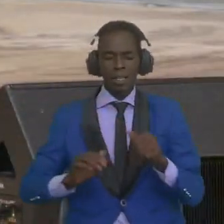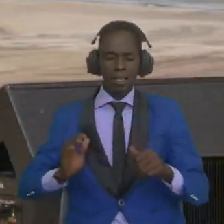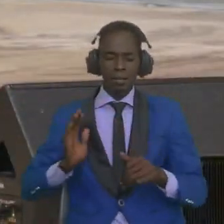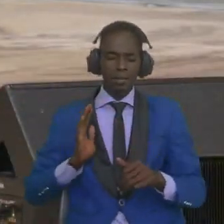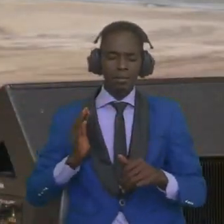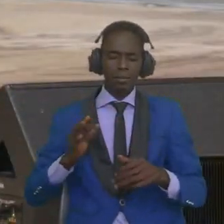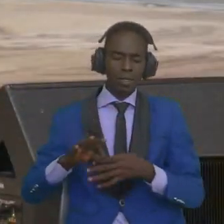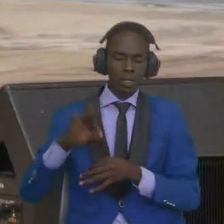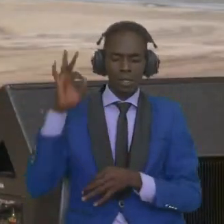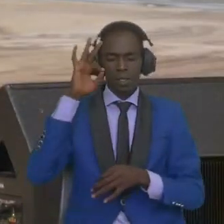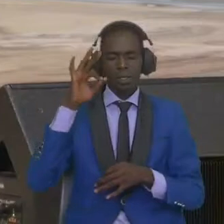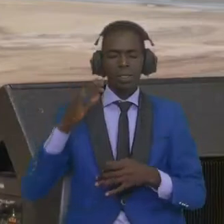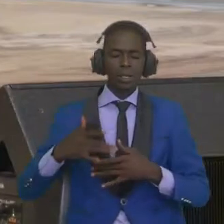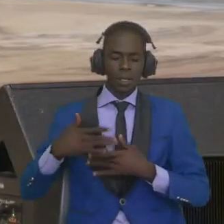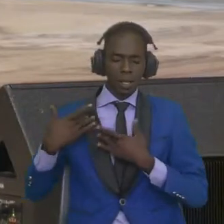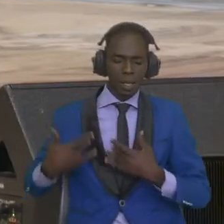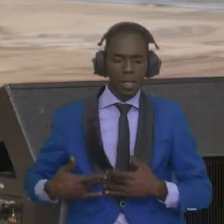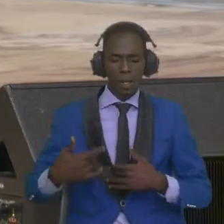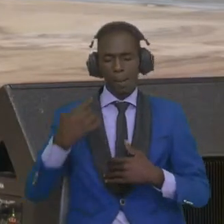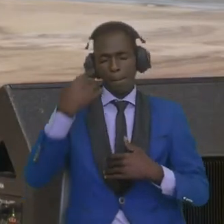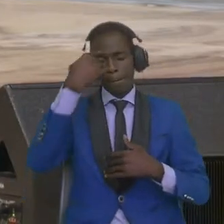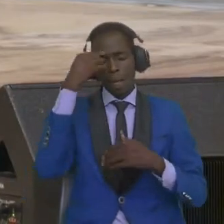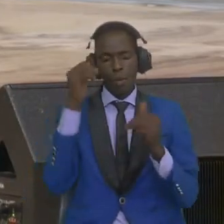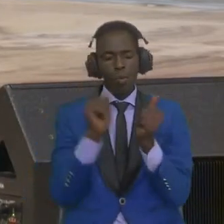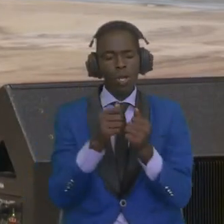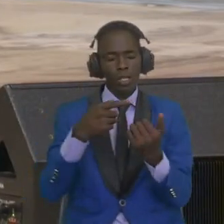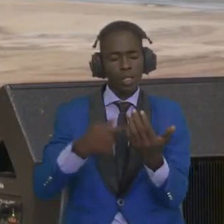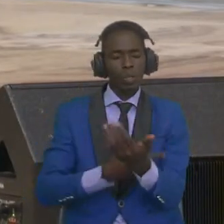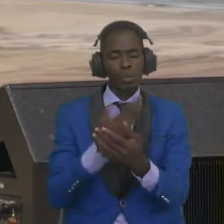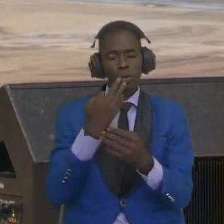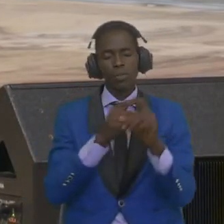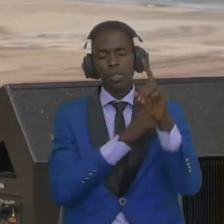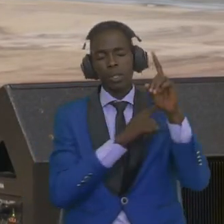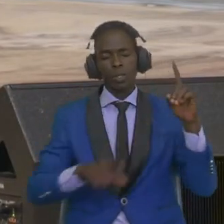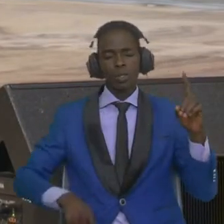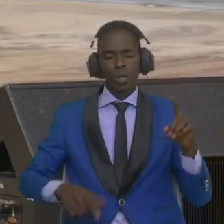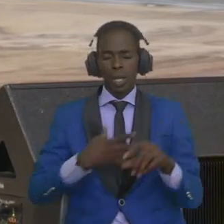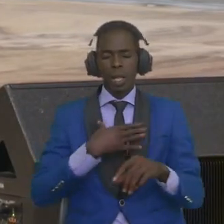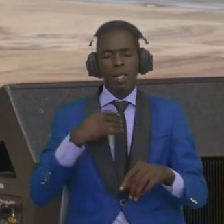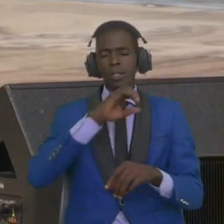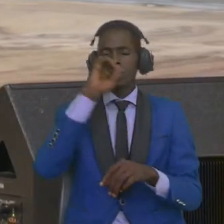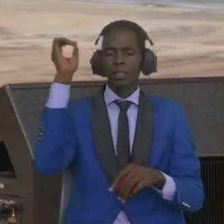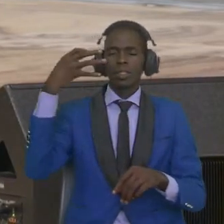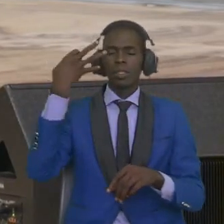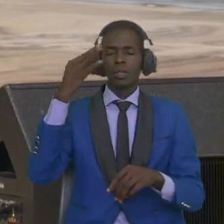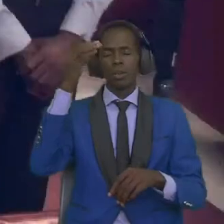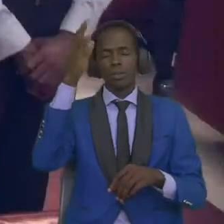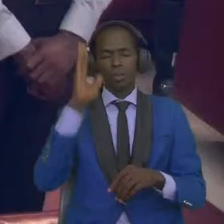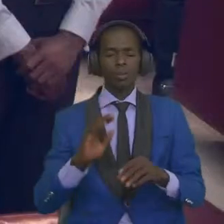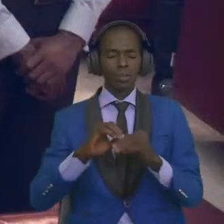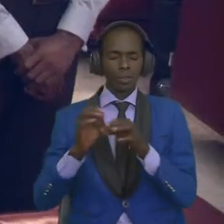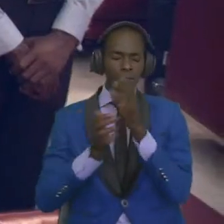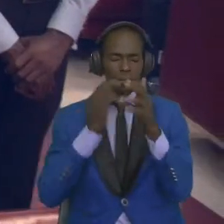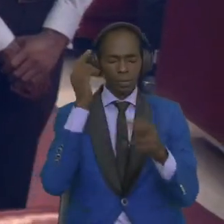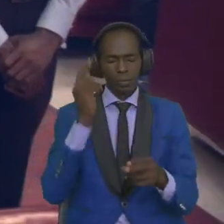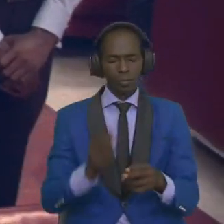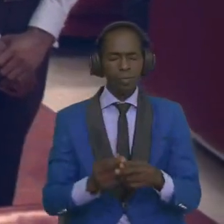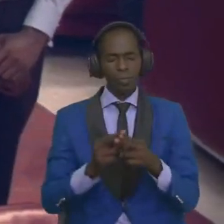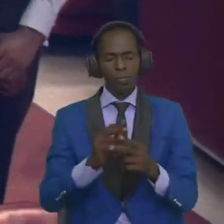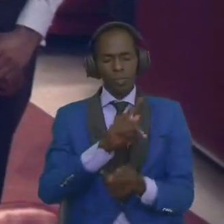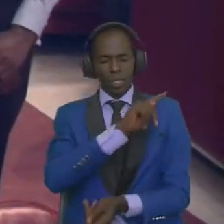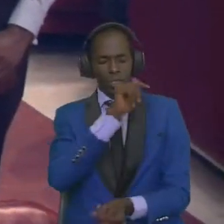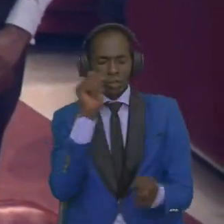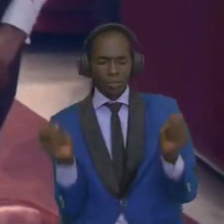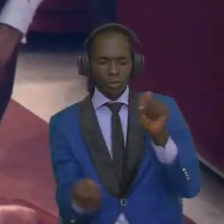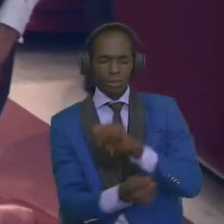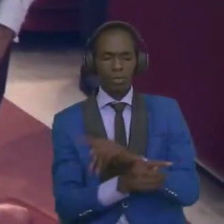every mind with the gospel of the Lord and the grace of God in Jesus' name.